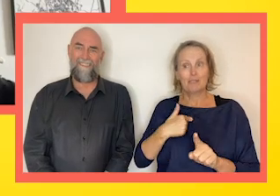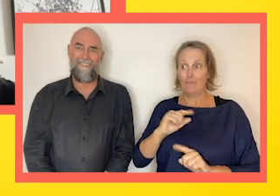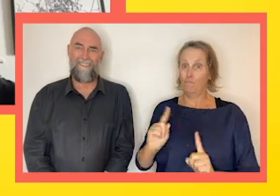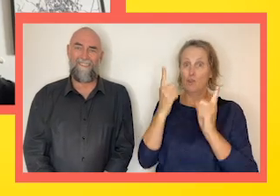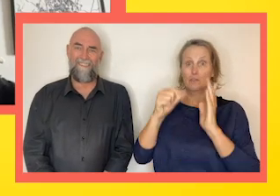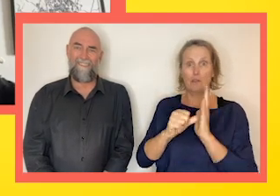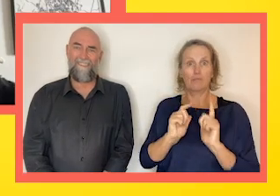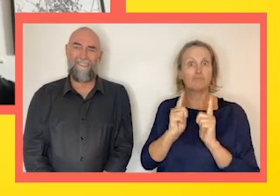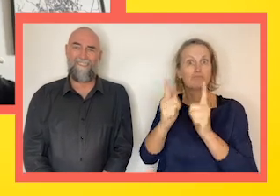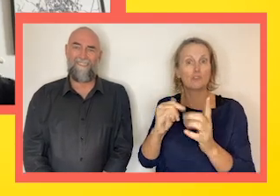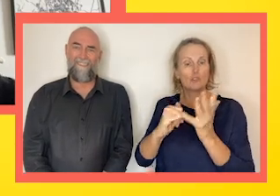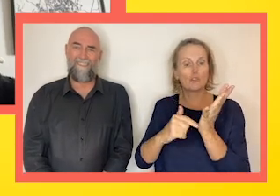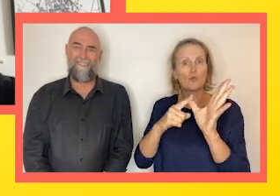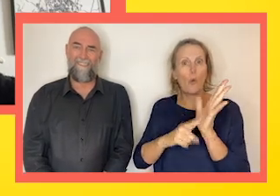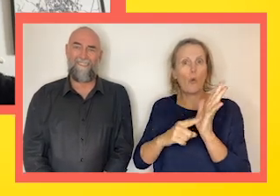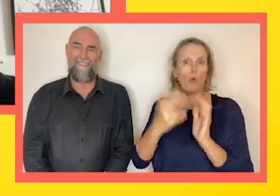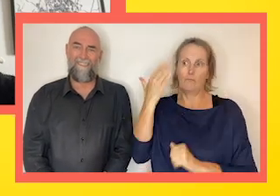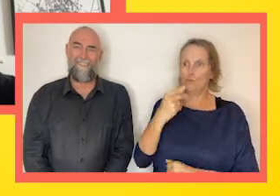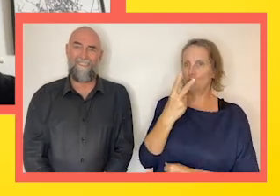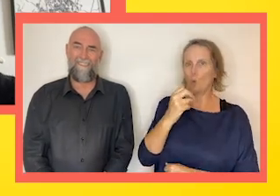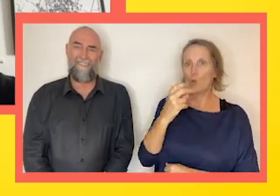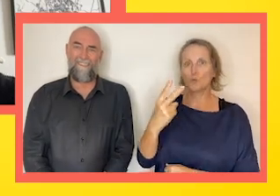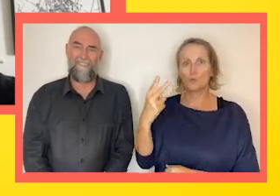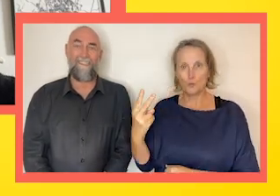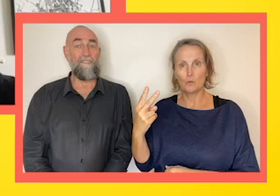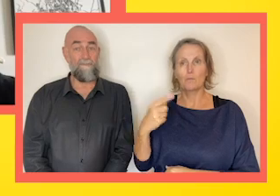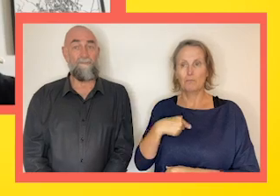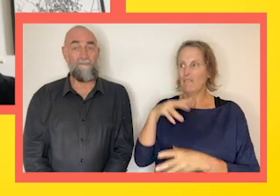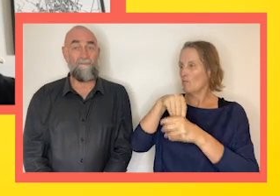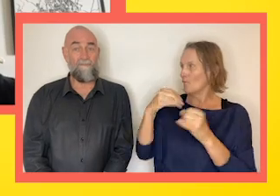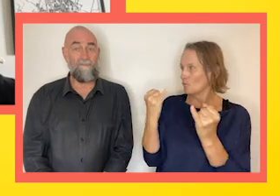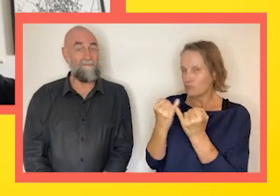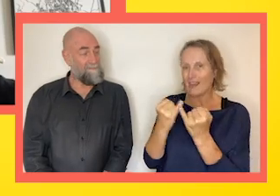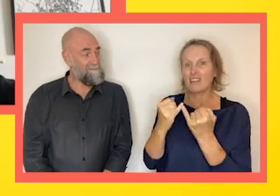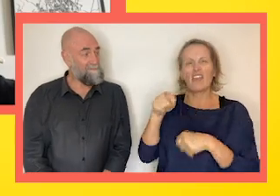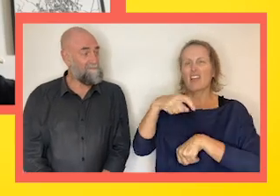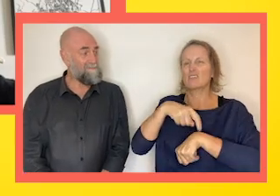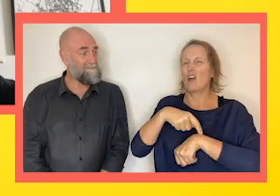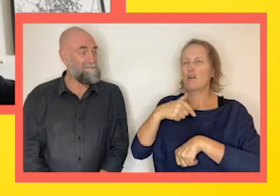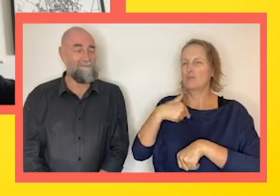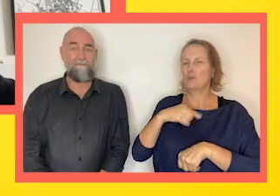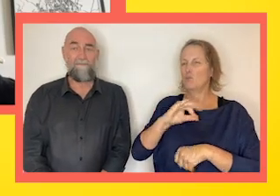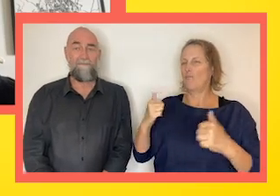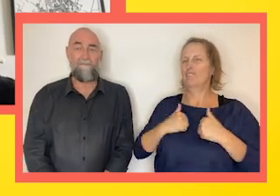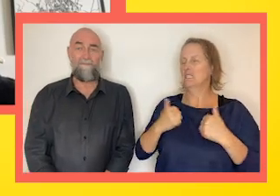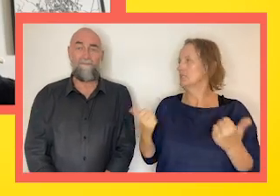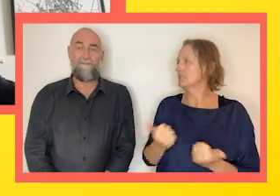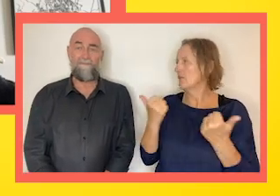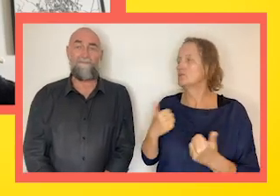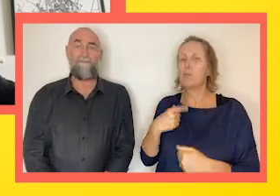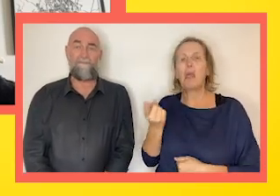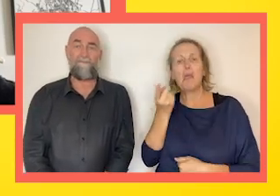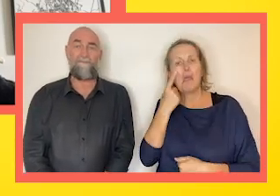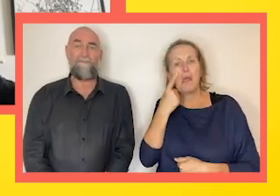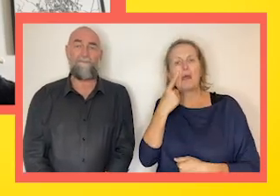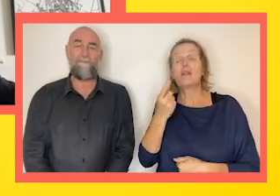to stall for the first time in 2022, race there, and I wasn't in good shape at that time, so I was just